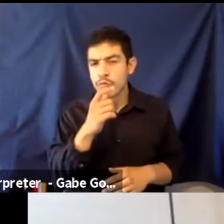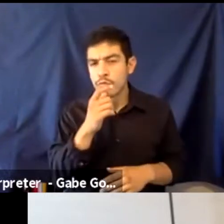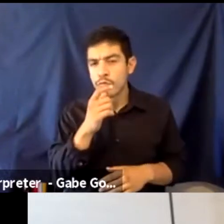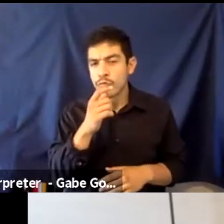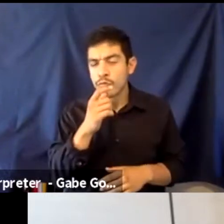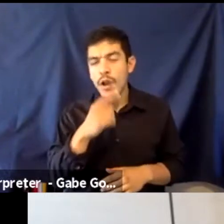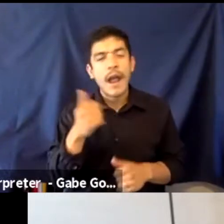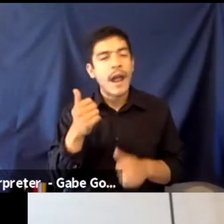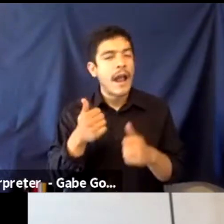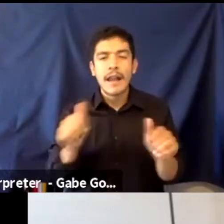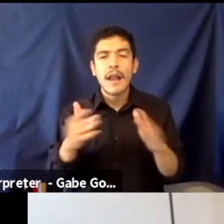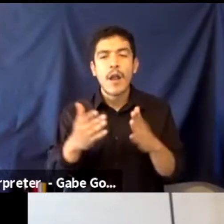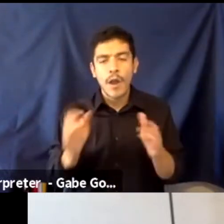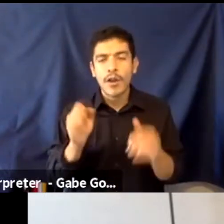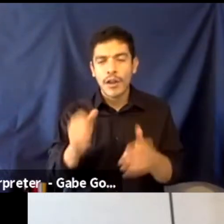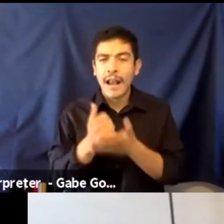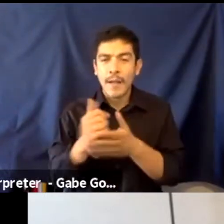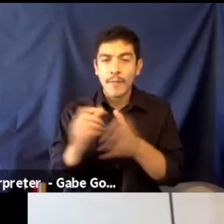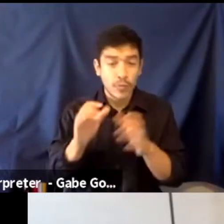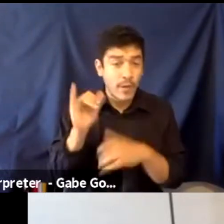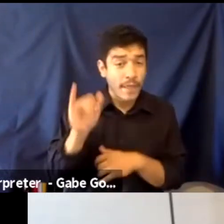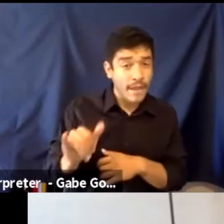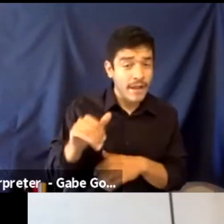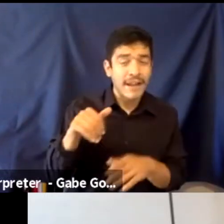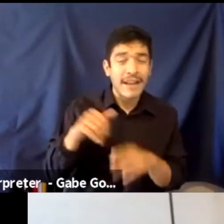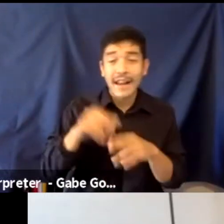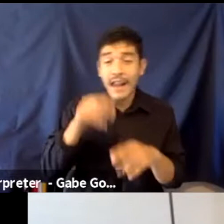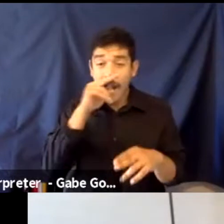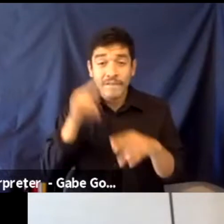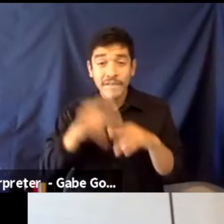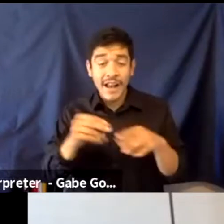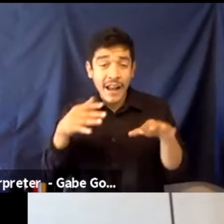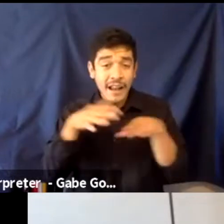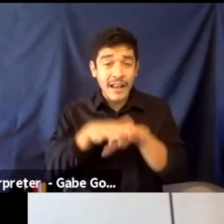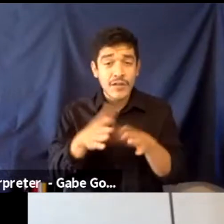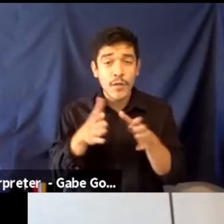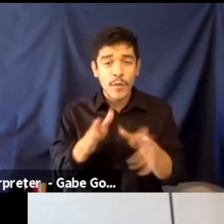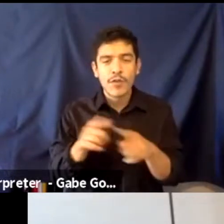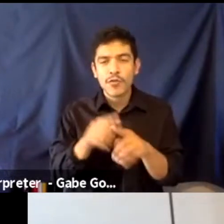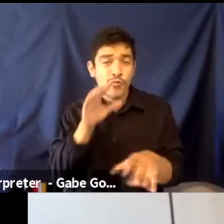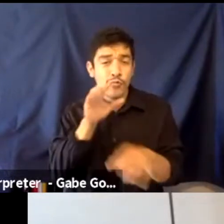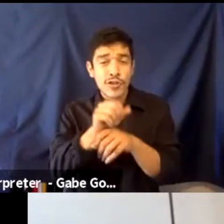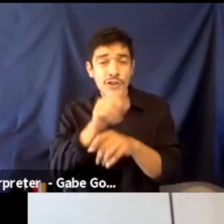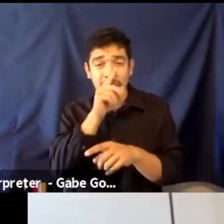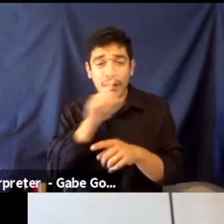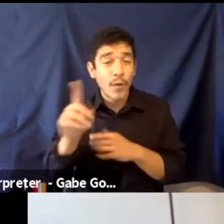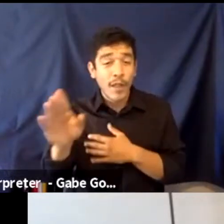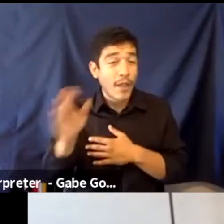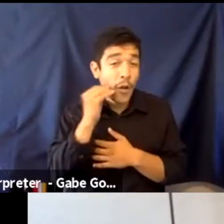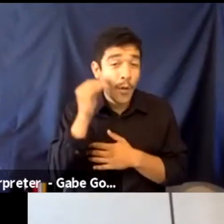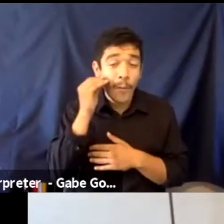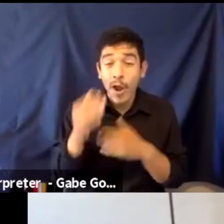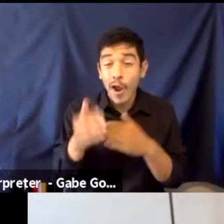that we can help do that in a fun and engaging way, where we're reaching kids where they're at already, and bring them in